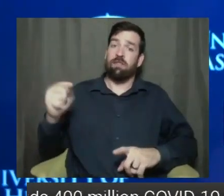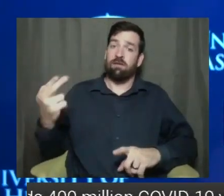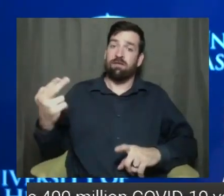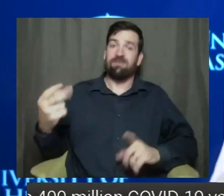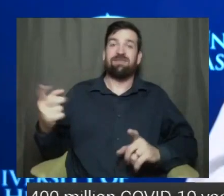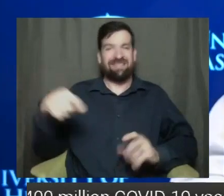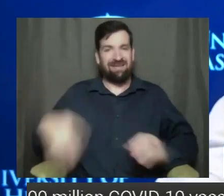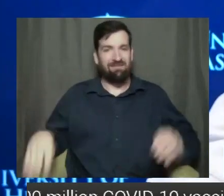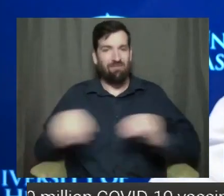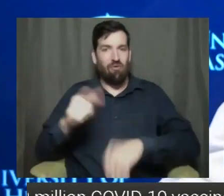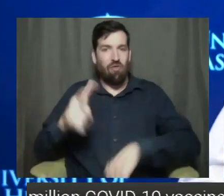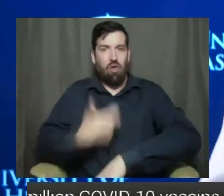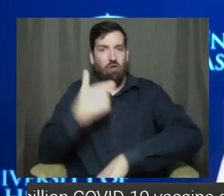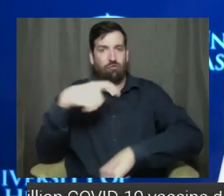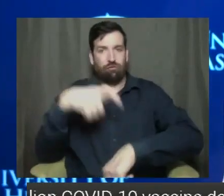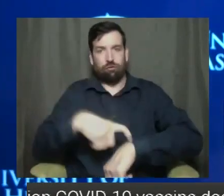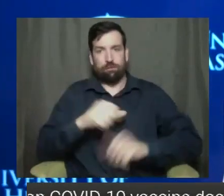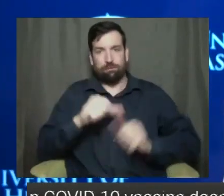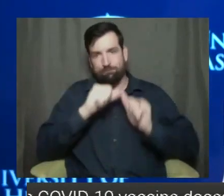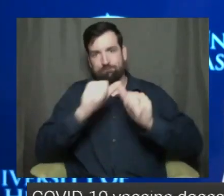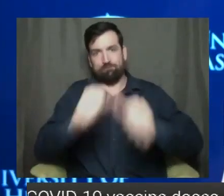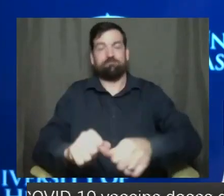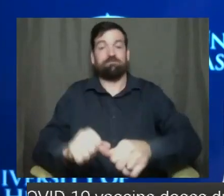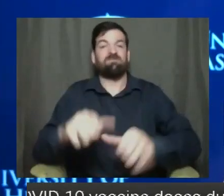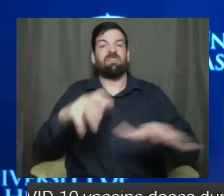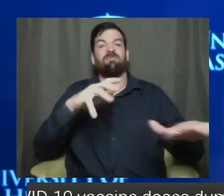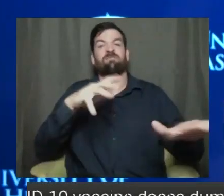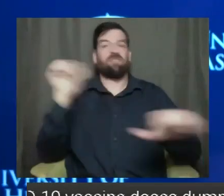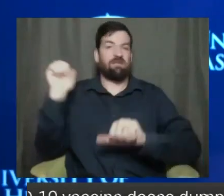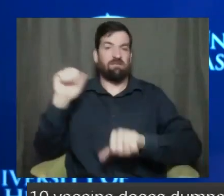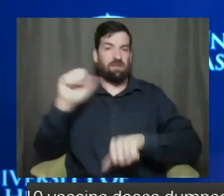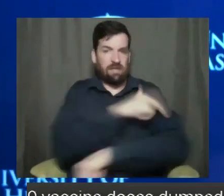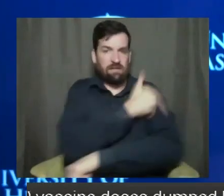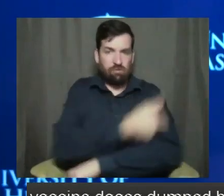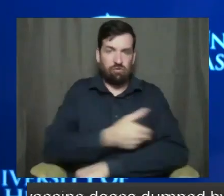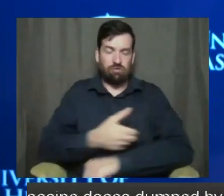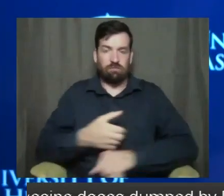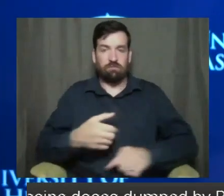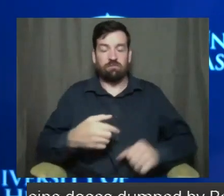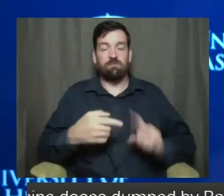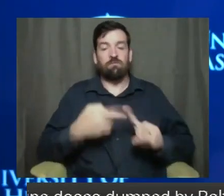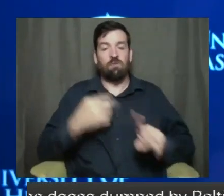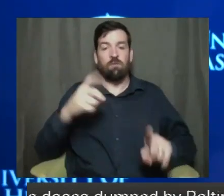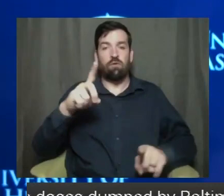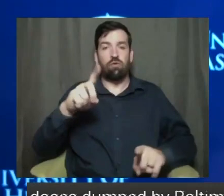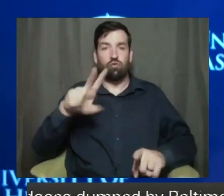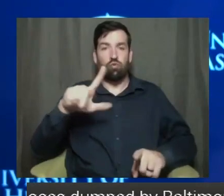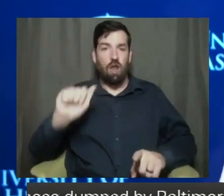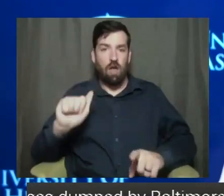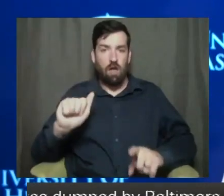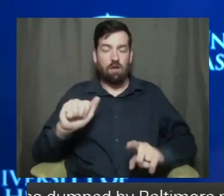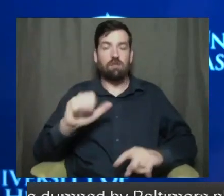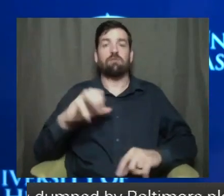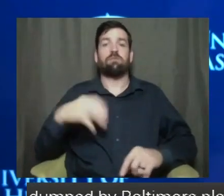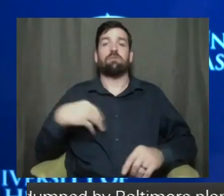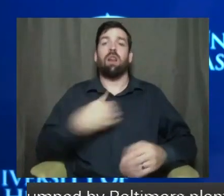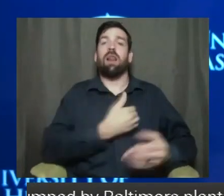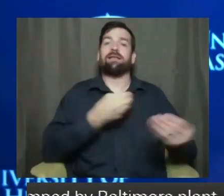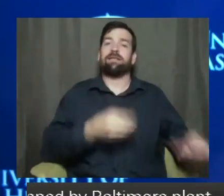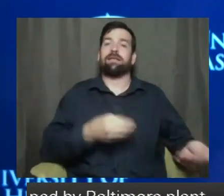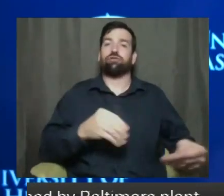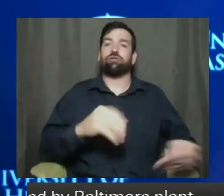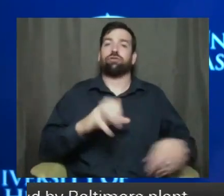after you leave the hospital for those first few months from doulas and lactation consultants. So we need to call on all